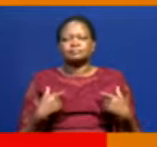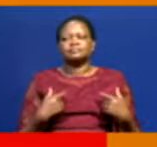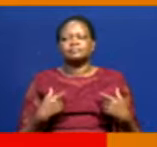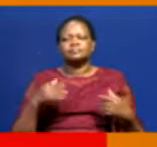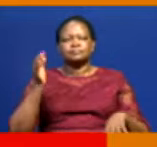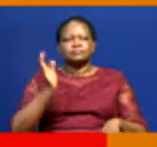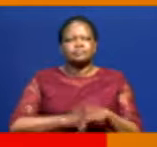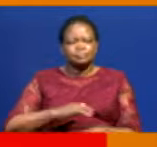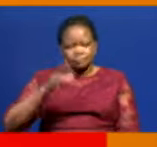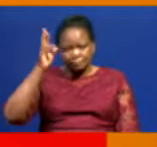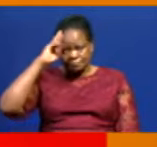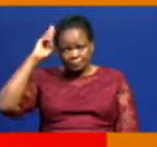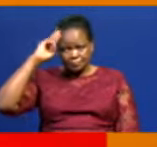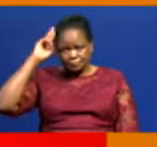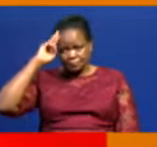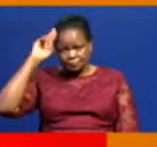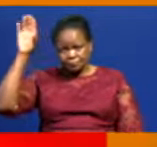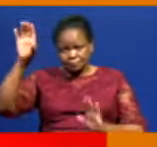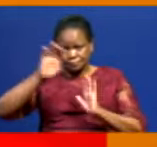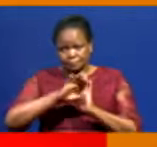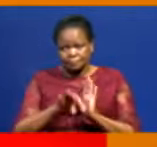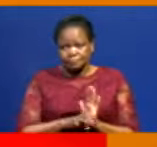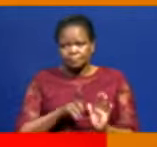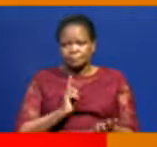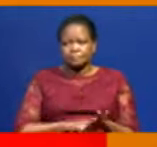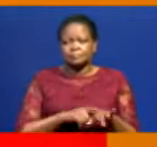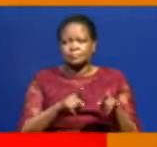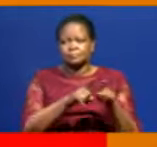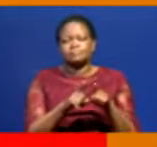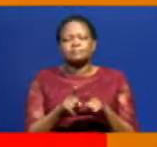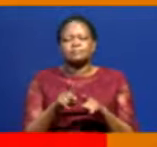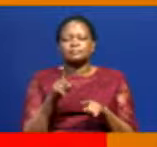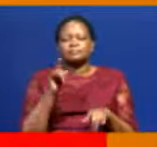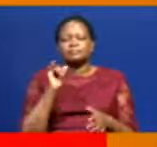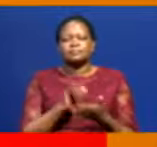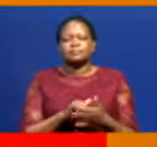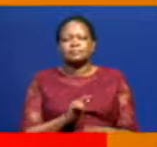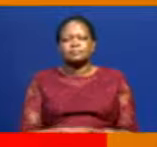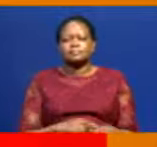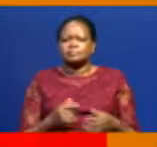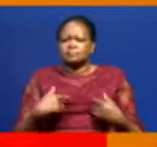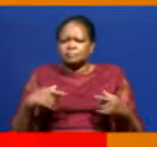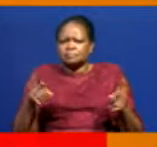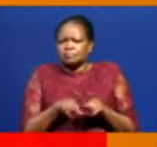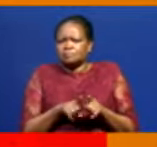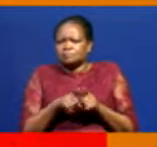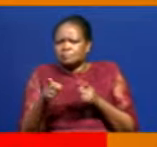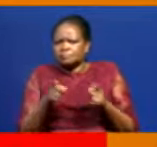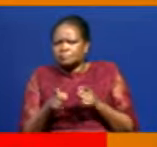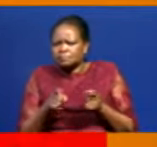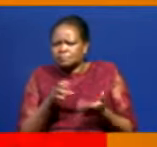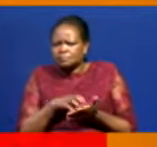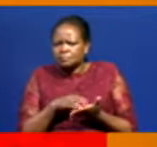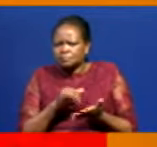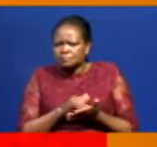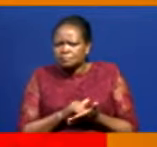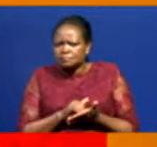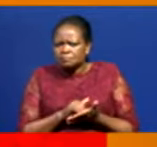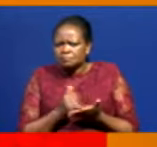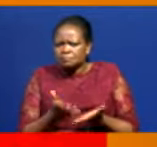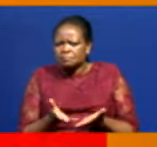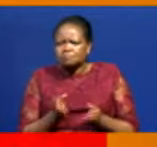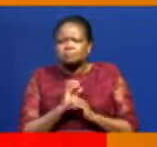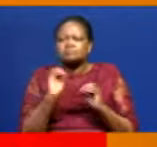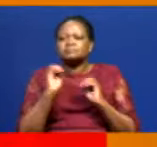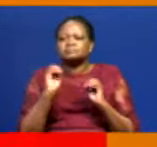reason of the constitutional moment as formed at that time. Do we have the same dominant situation now? We don't.